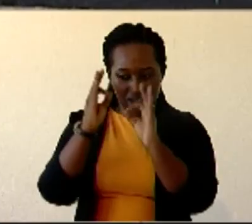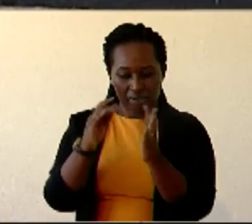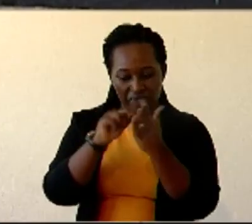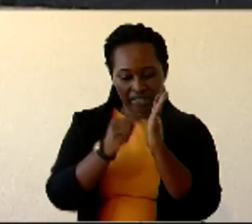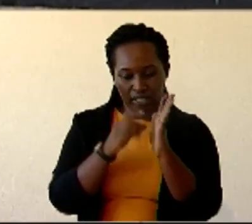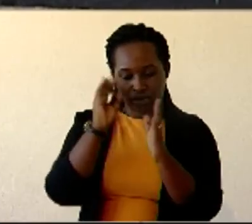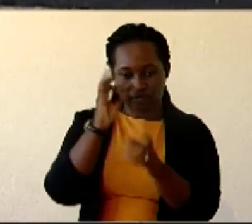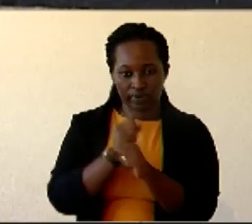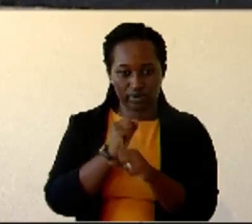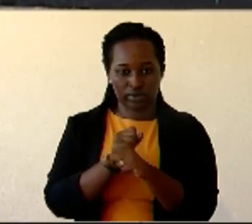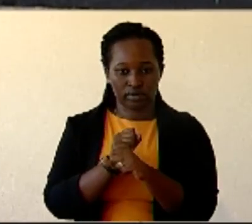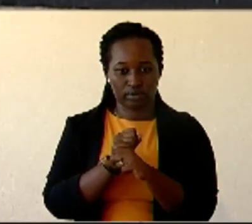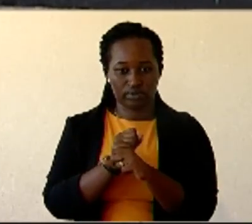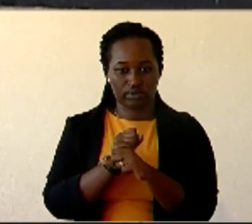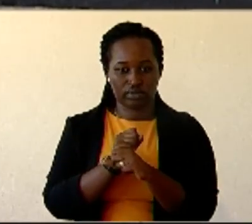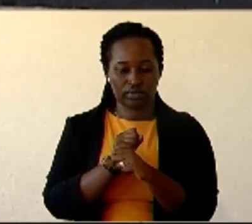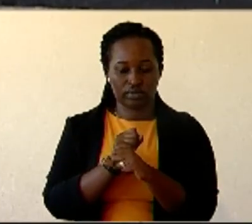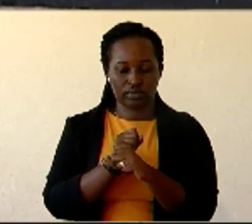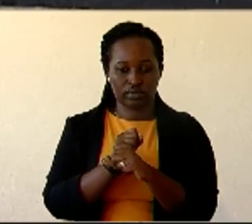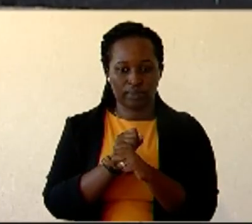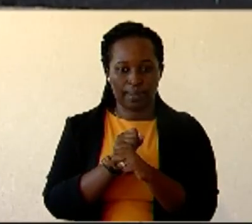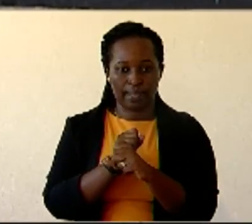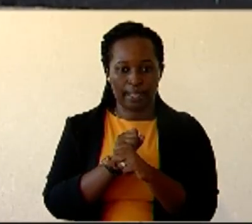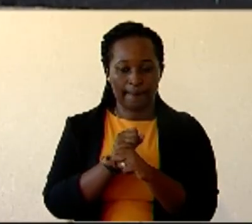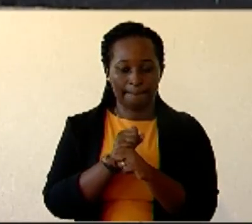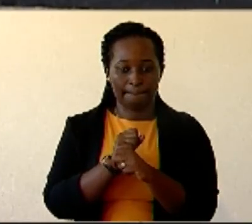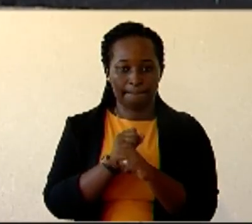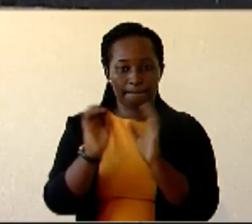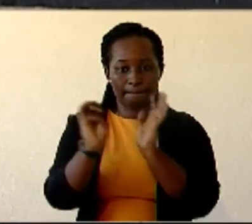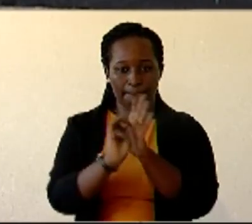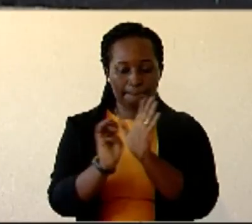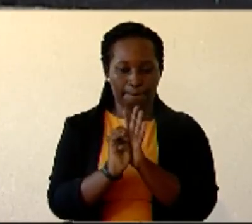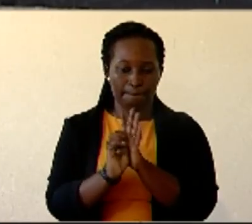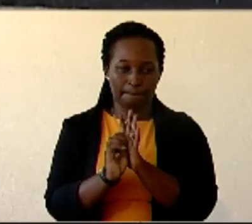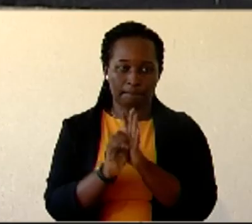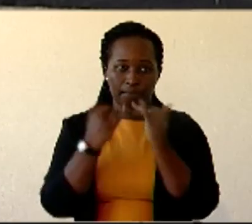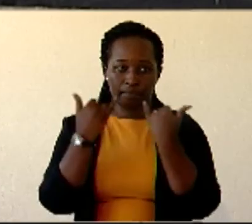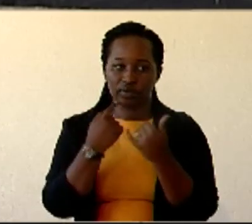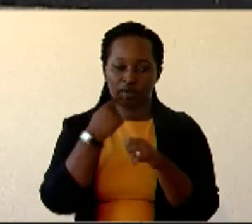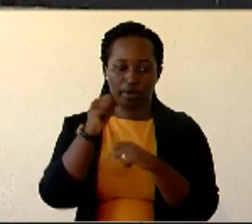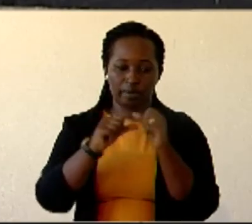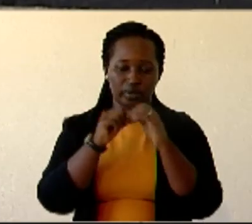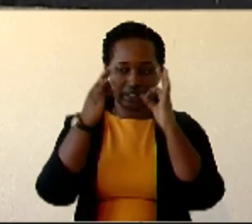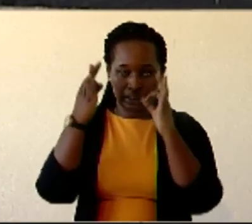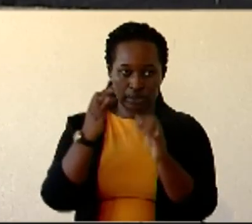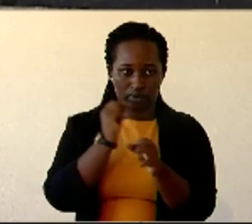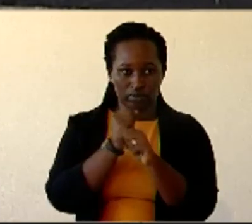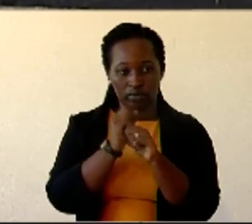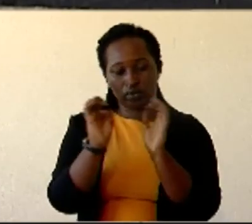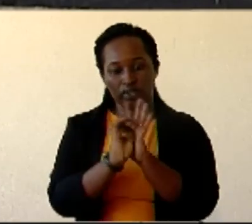of production to produce. For example, now, let's talk about a factor of production like